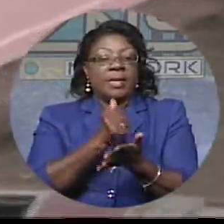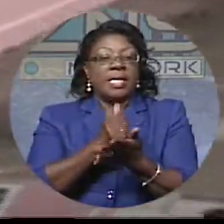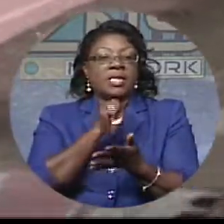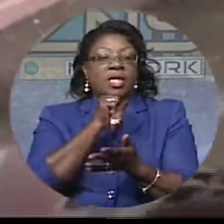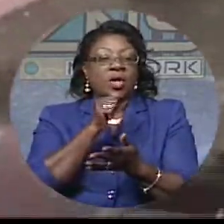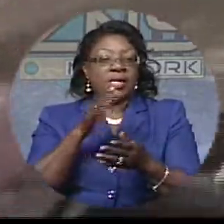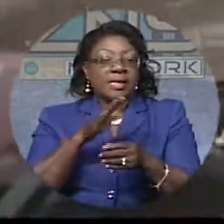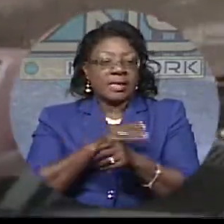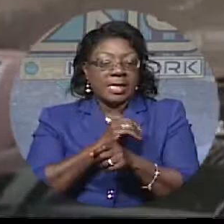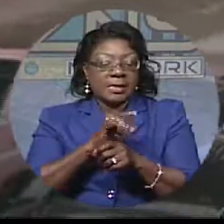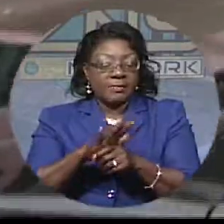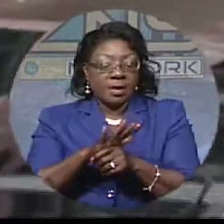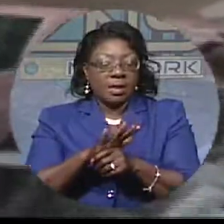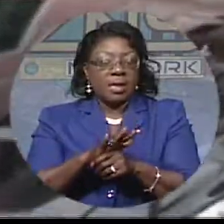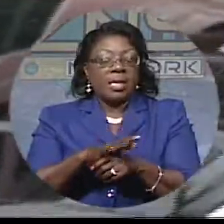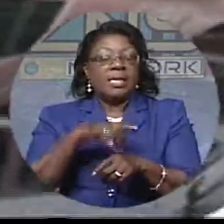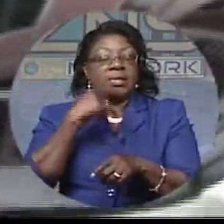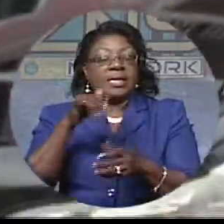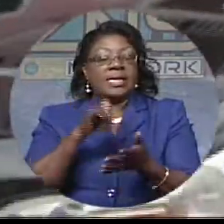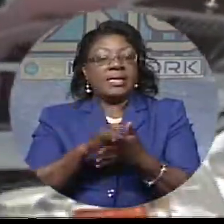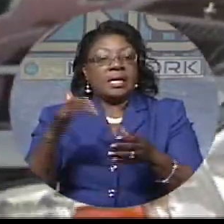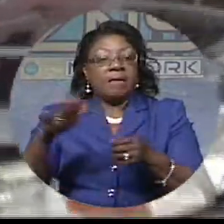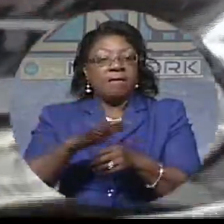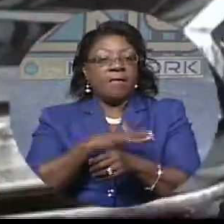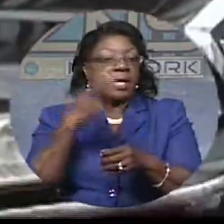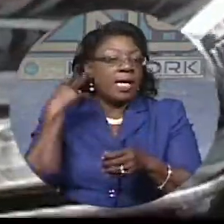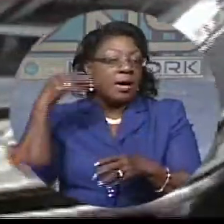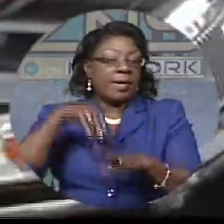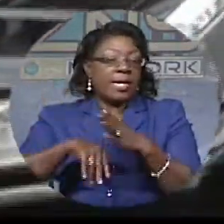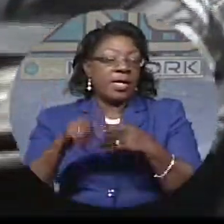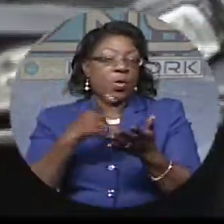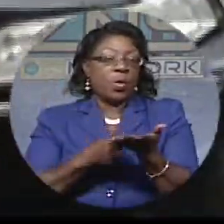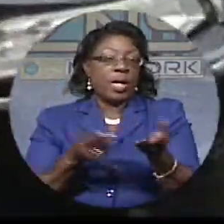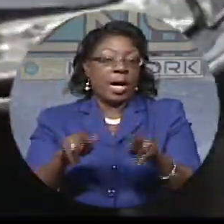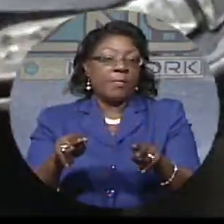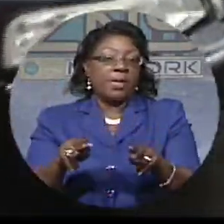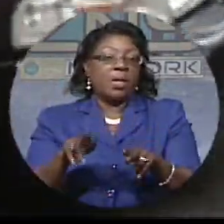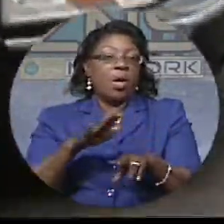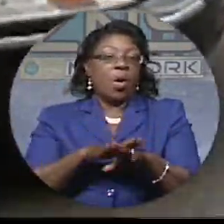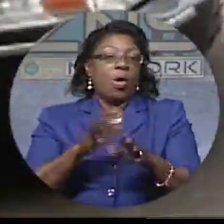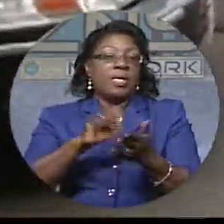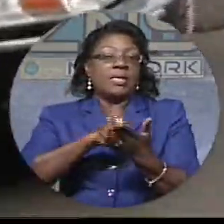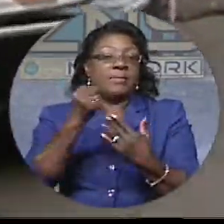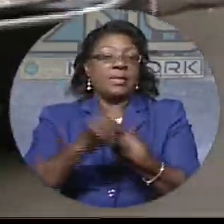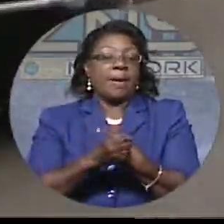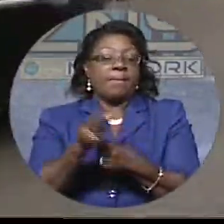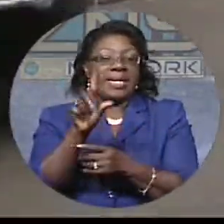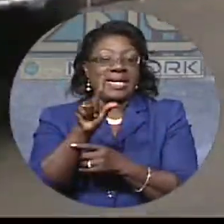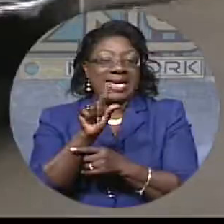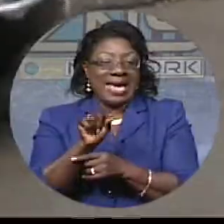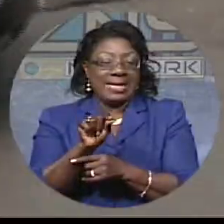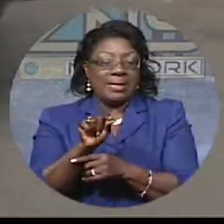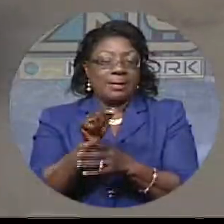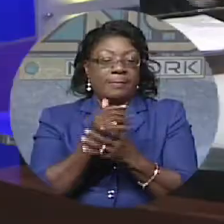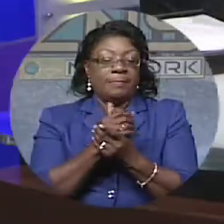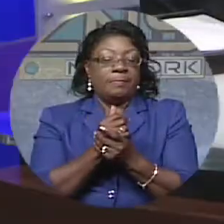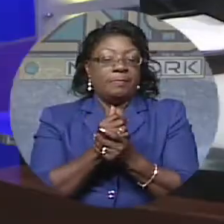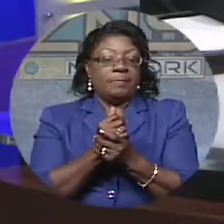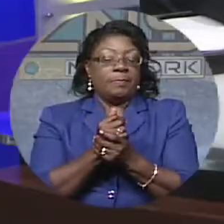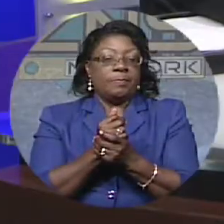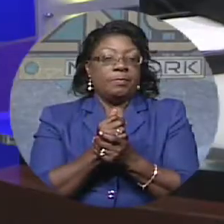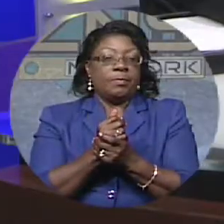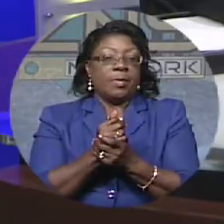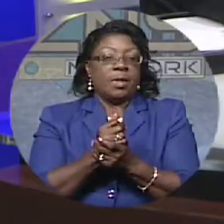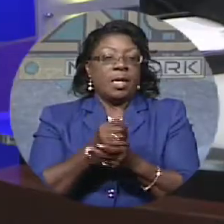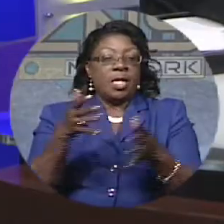isn't scheduled for an interview until the week of August 12th. Gomez said if his client's applications are successful and they are granted status,